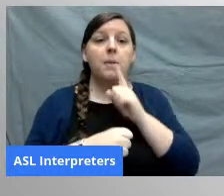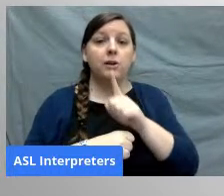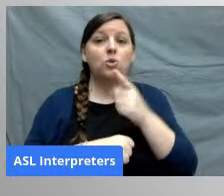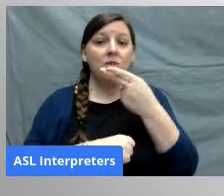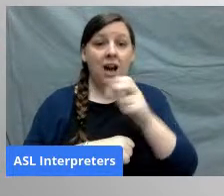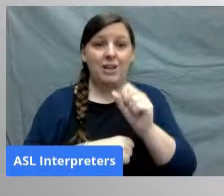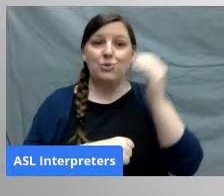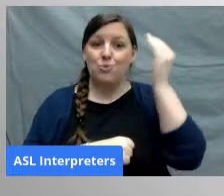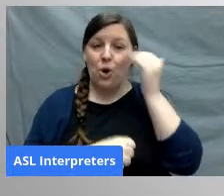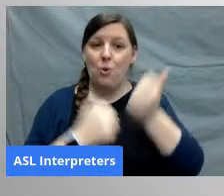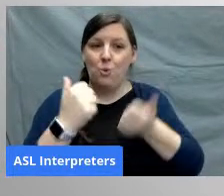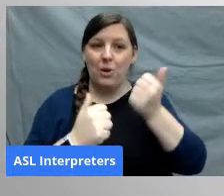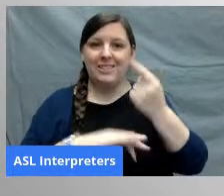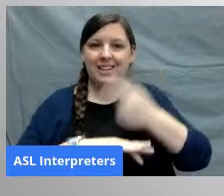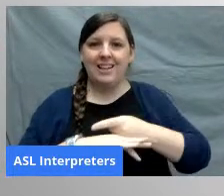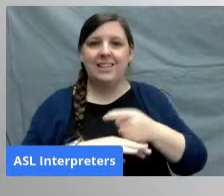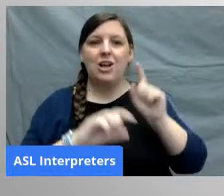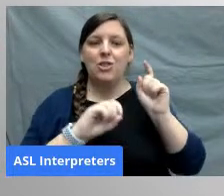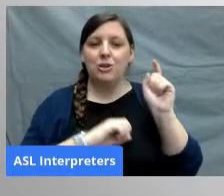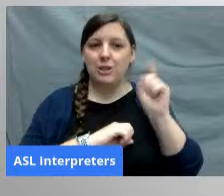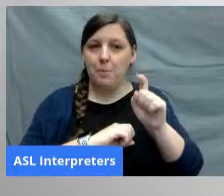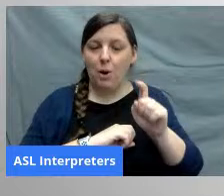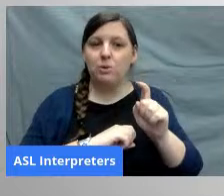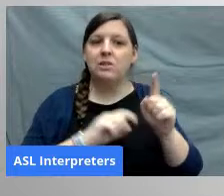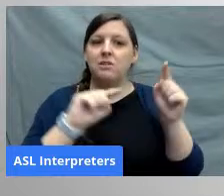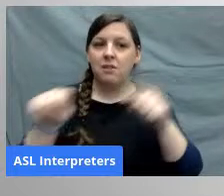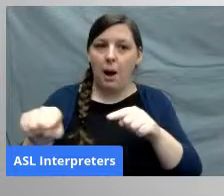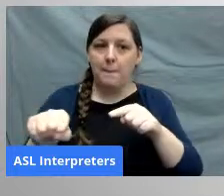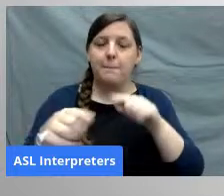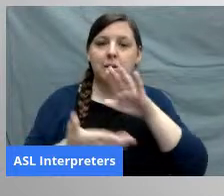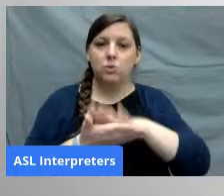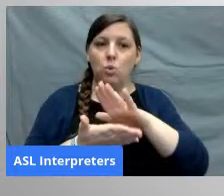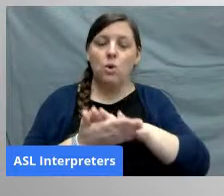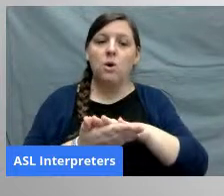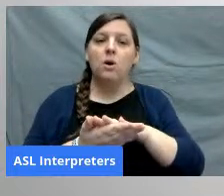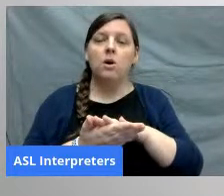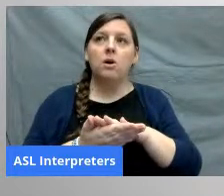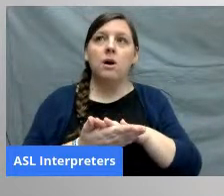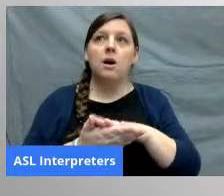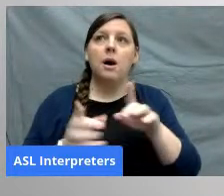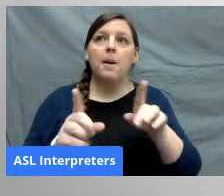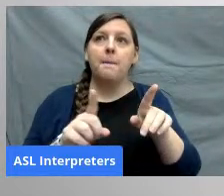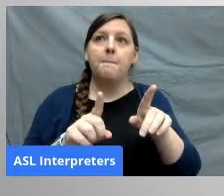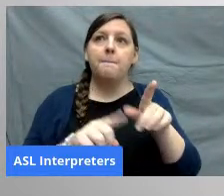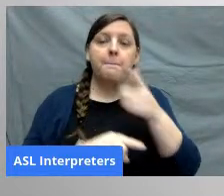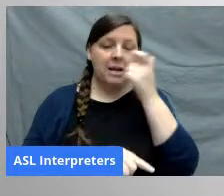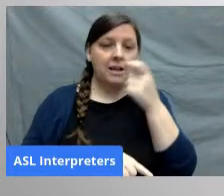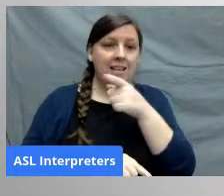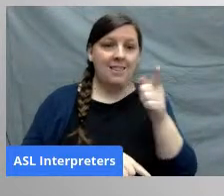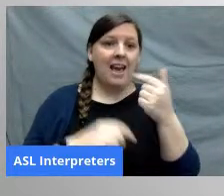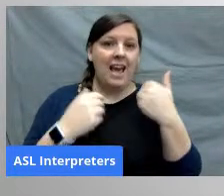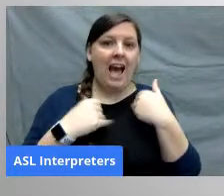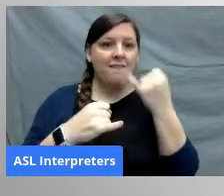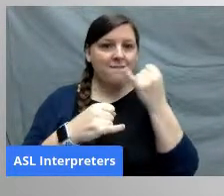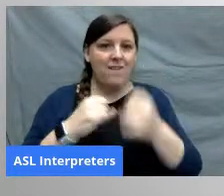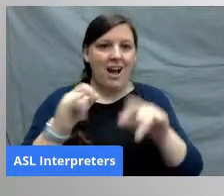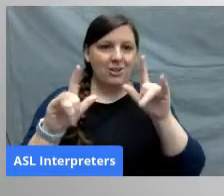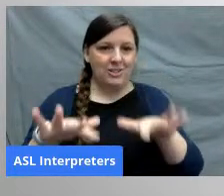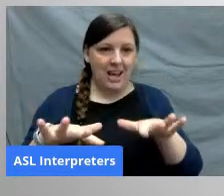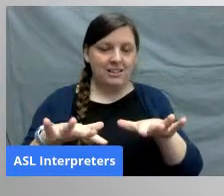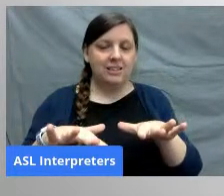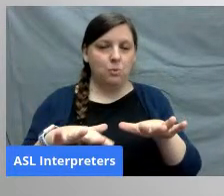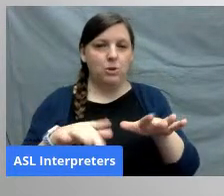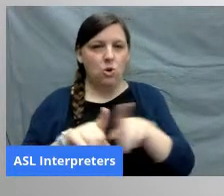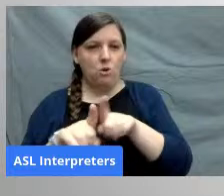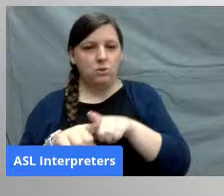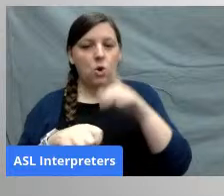are supposed to be in school, because they also have finals, and finals are also early release days.